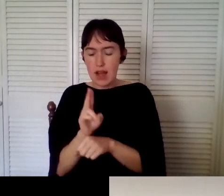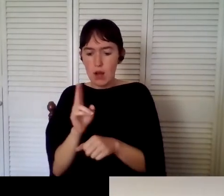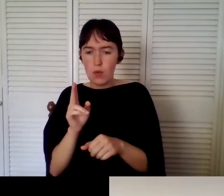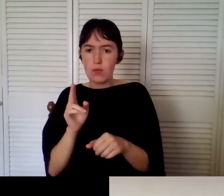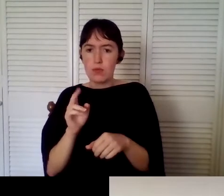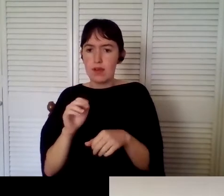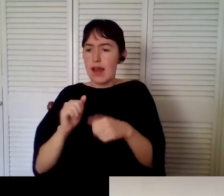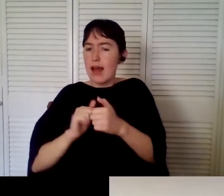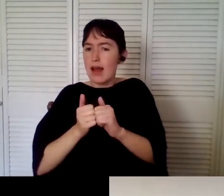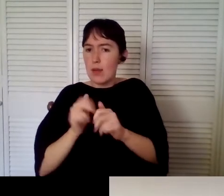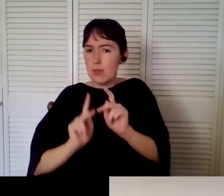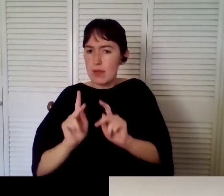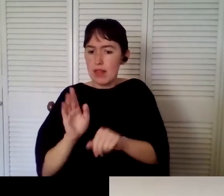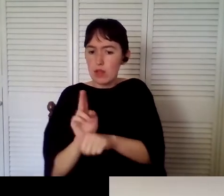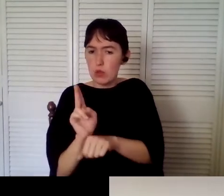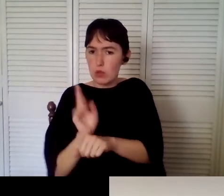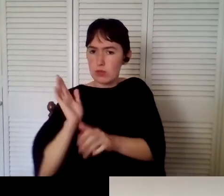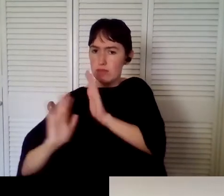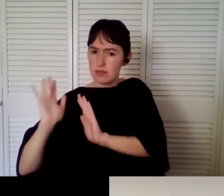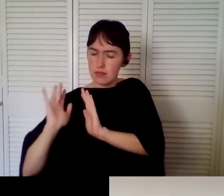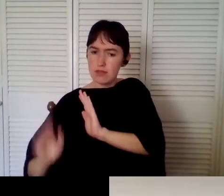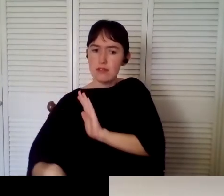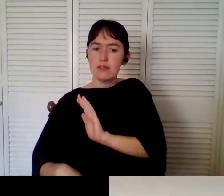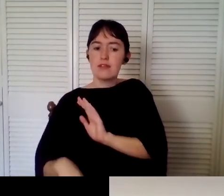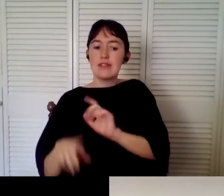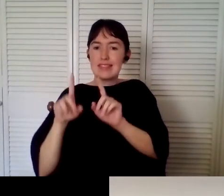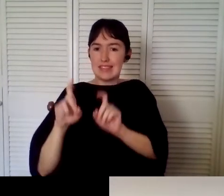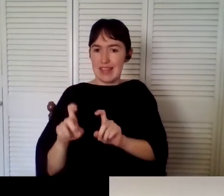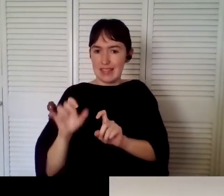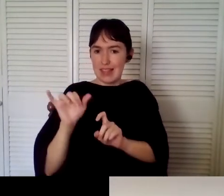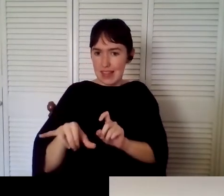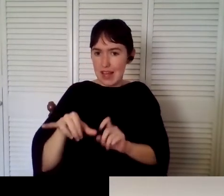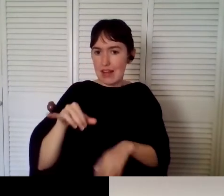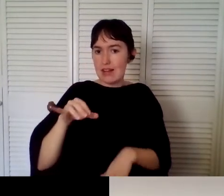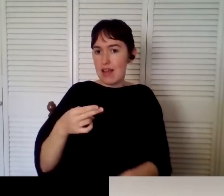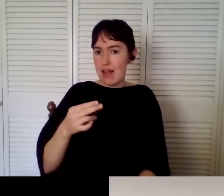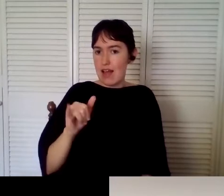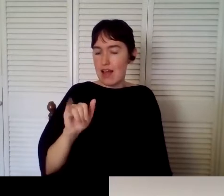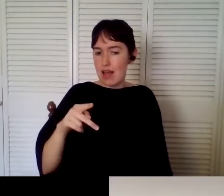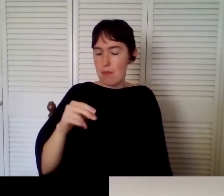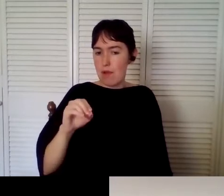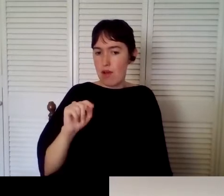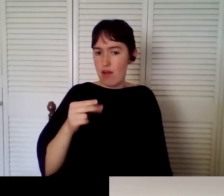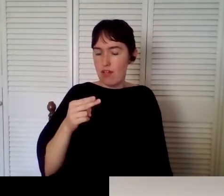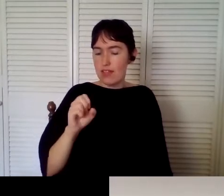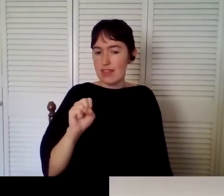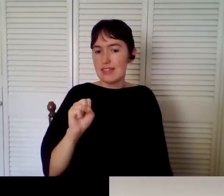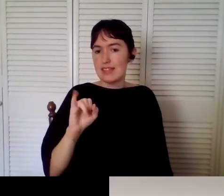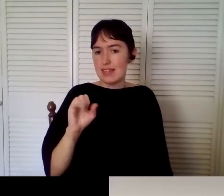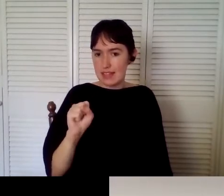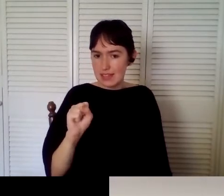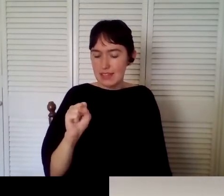and testing that hypothesis by setting up some sort of experiment. And that's where the experimental archaeology comes from. And that's why